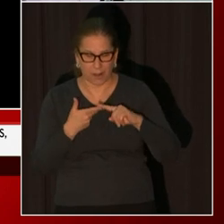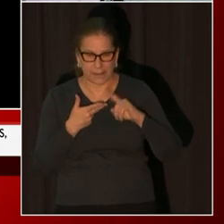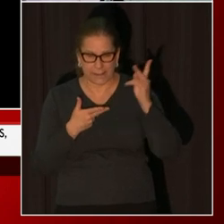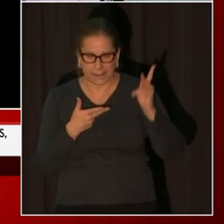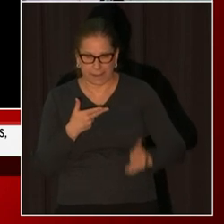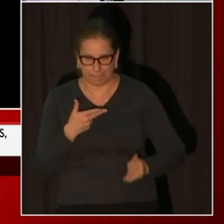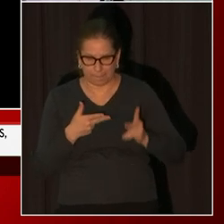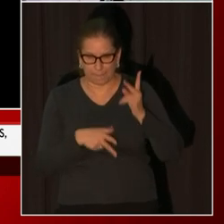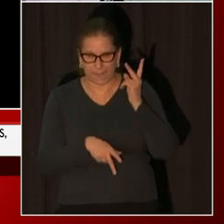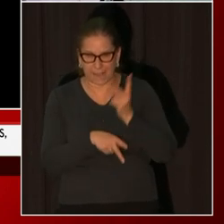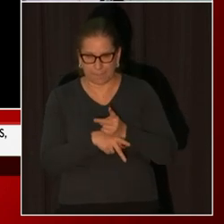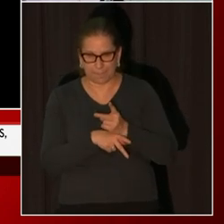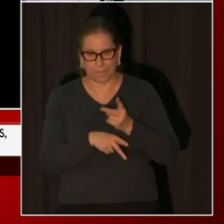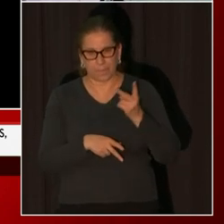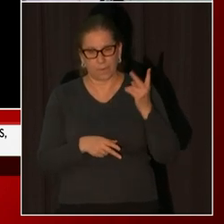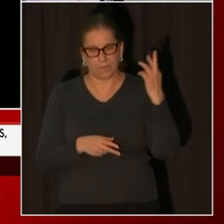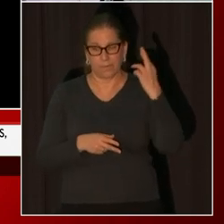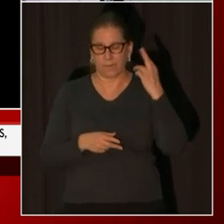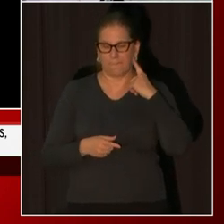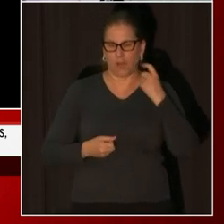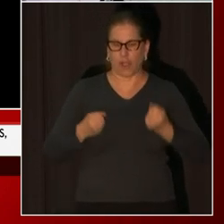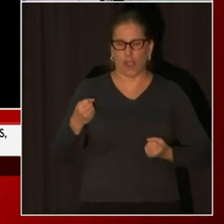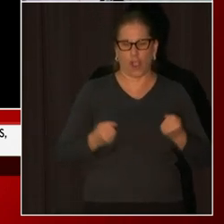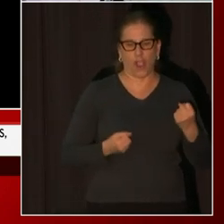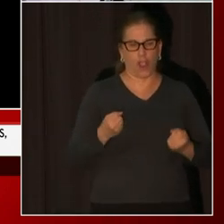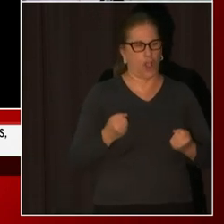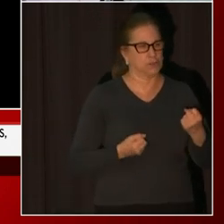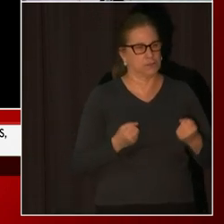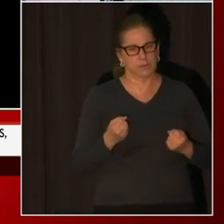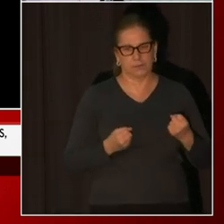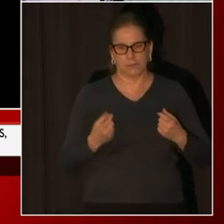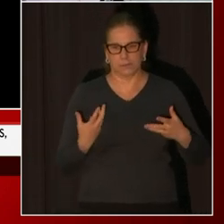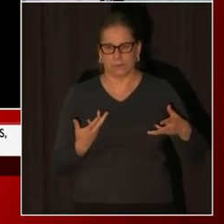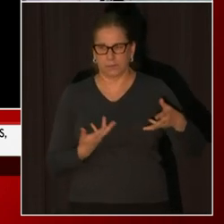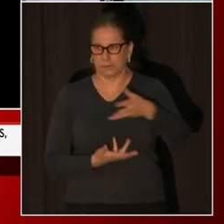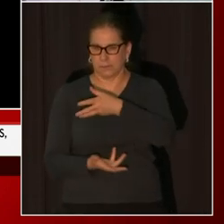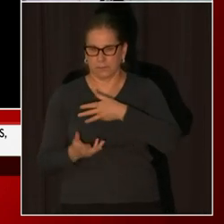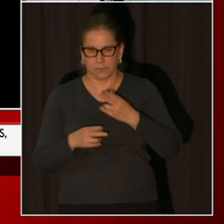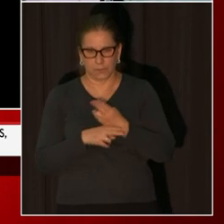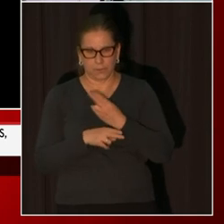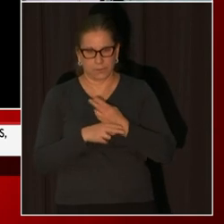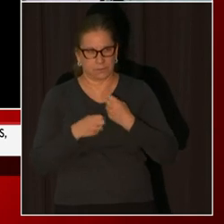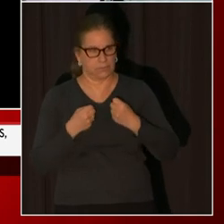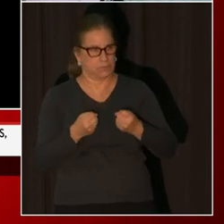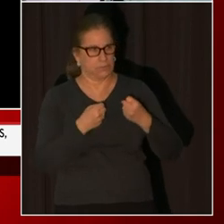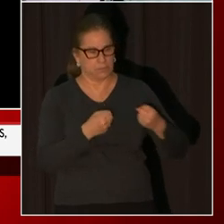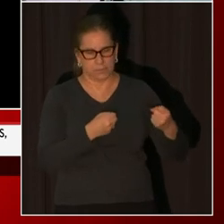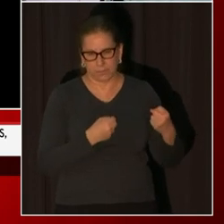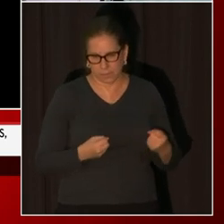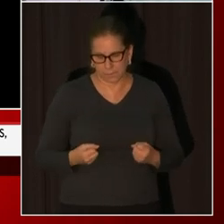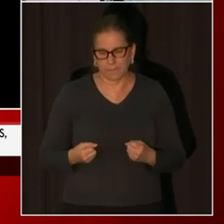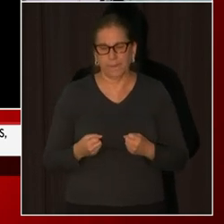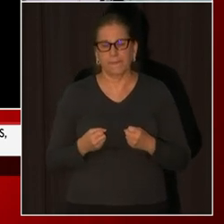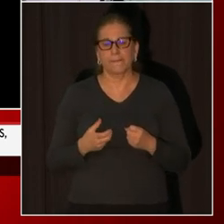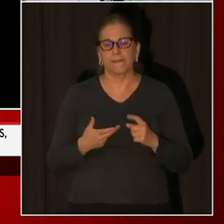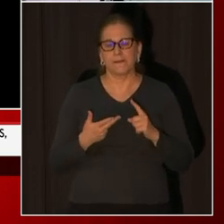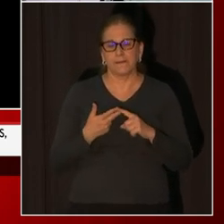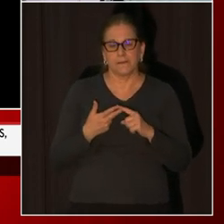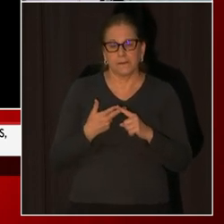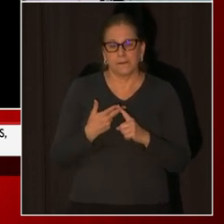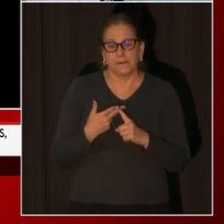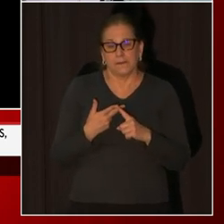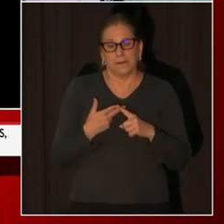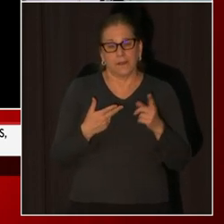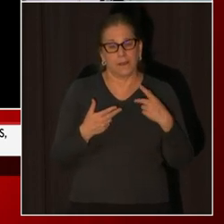replacement system, suggests needs to be funded and invested for those assets. And we prioritize immediate maintenance and